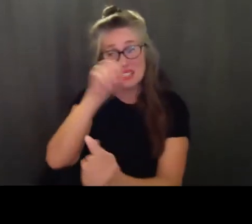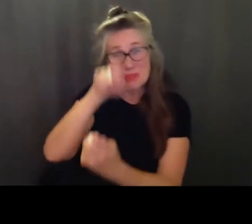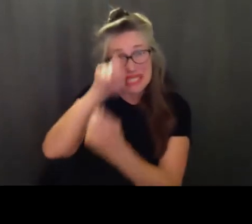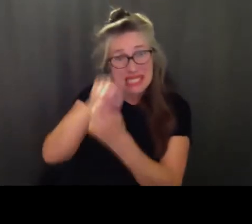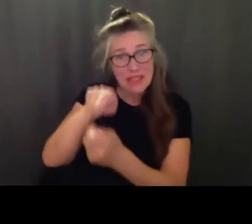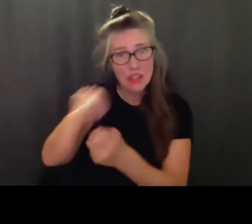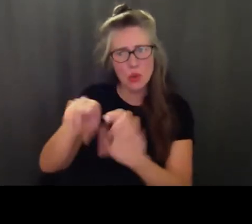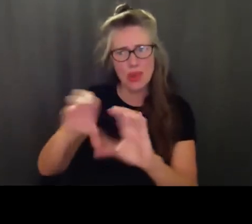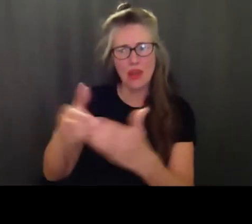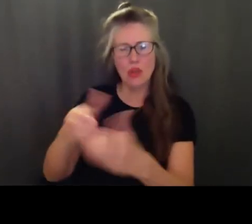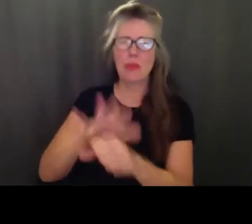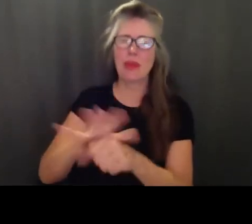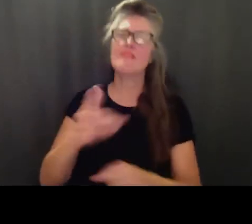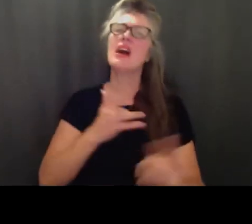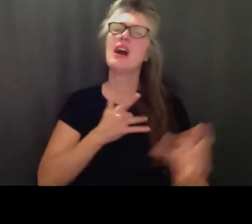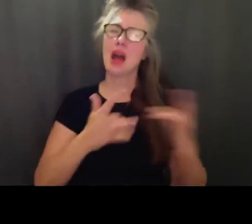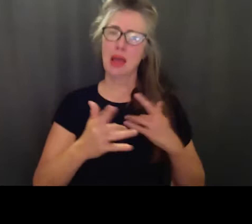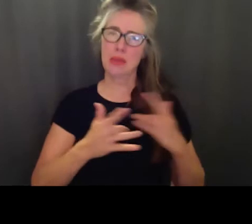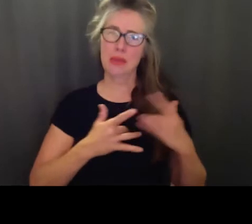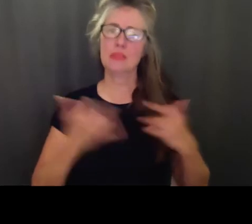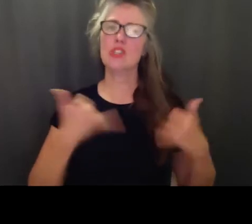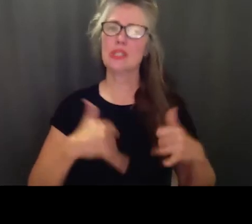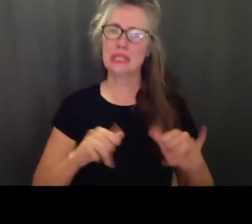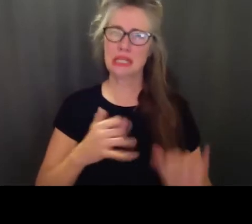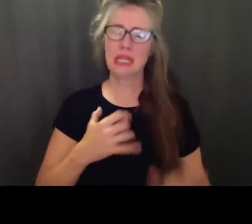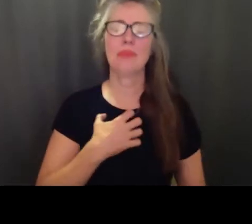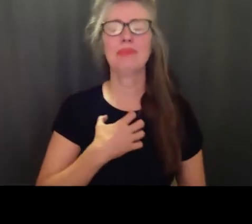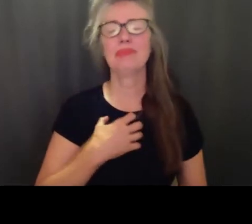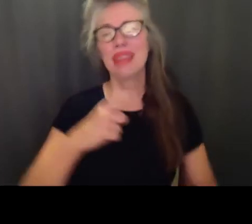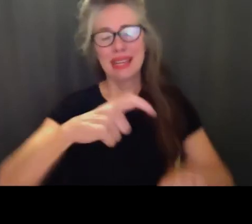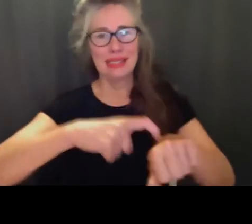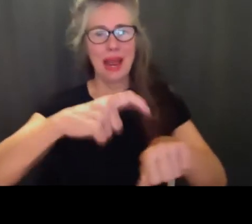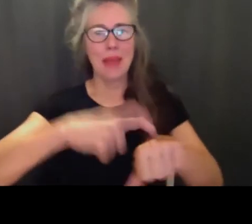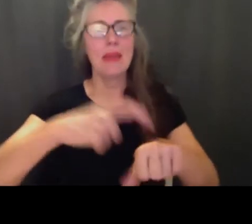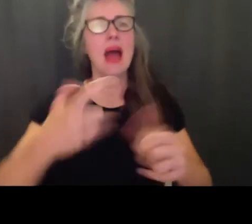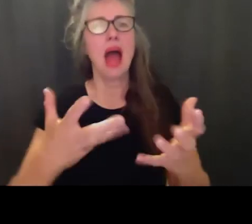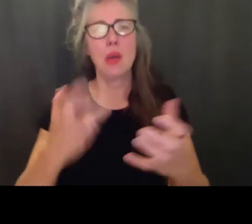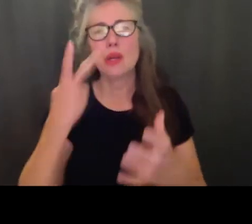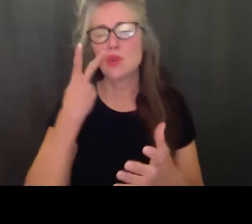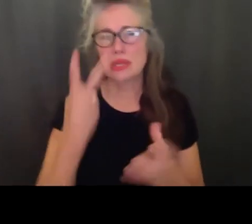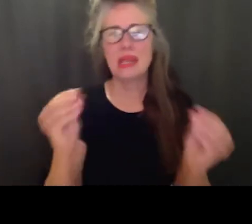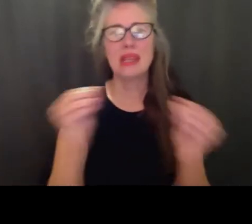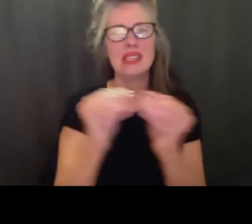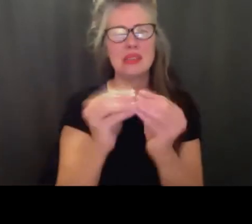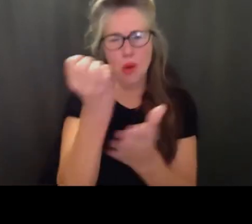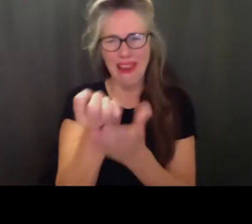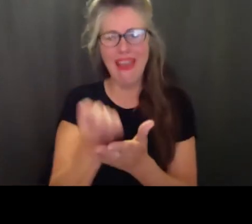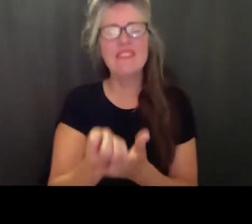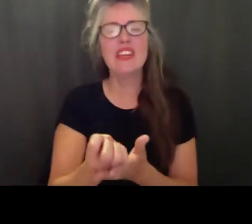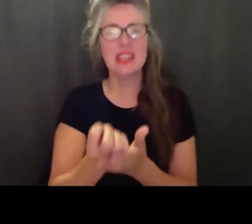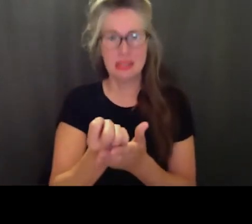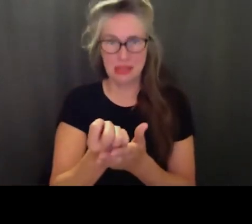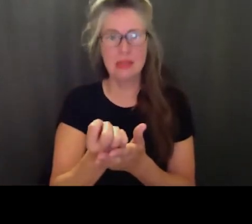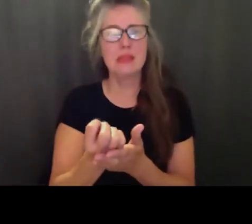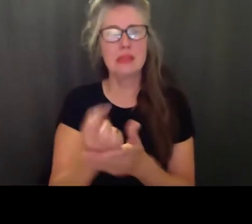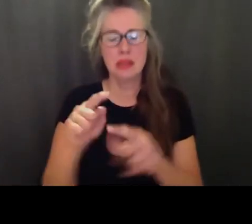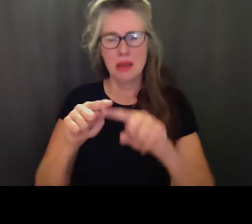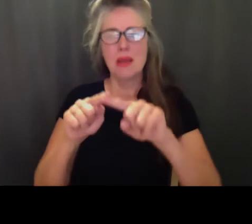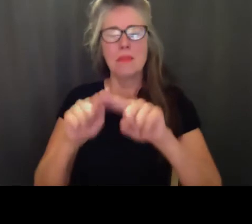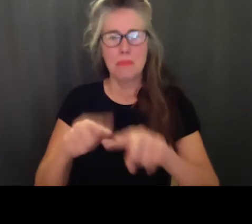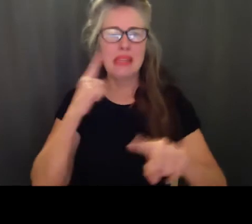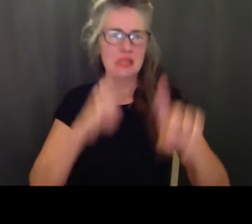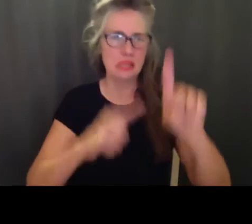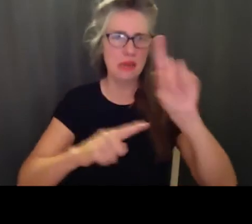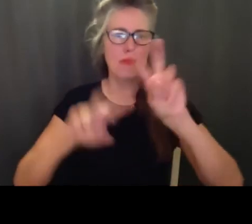I'm still concerned. And I would like to see it site-based. Thank you. Thank you.